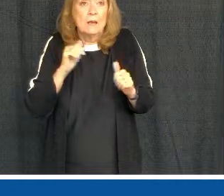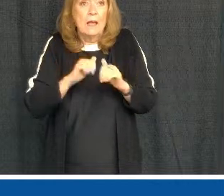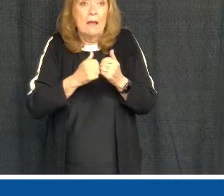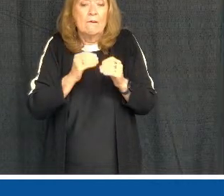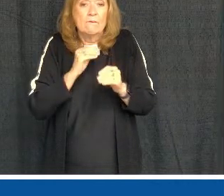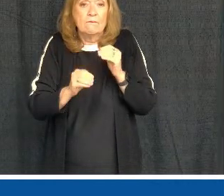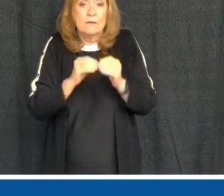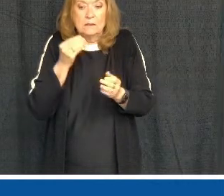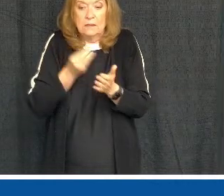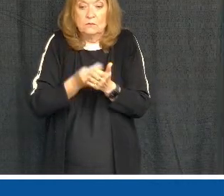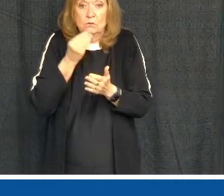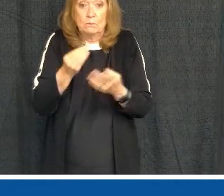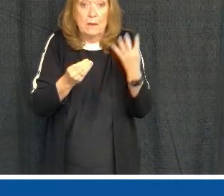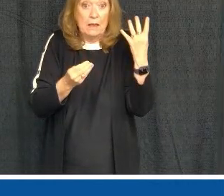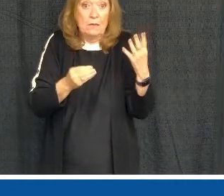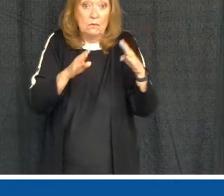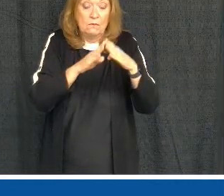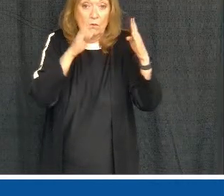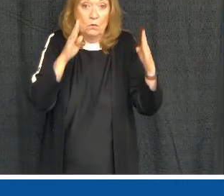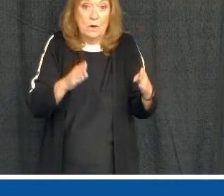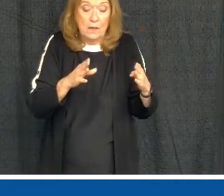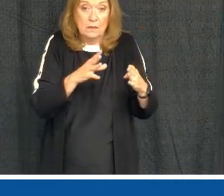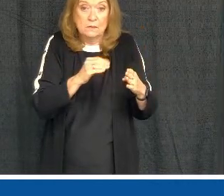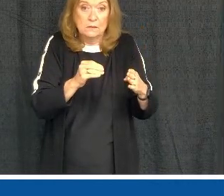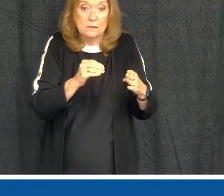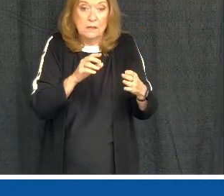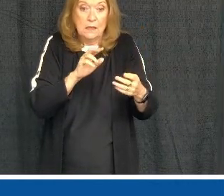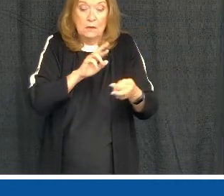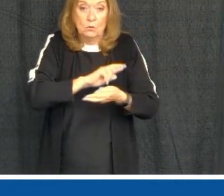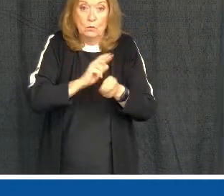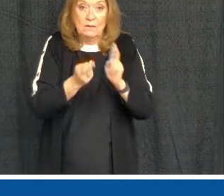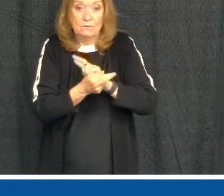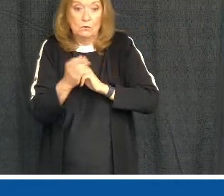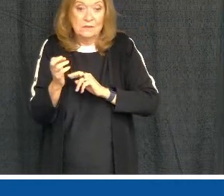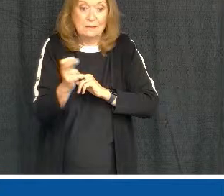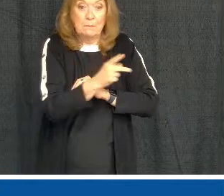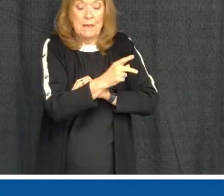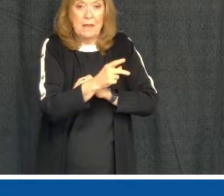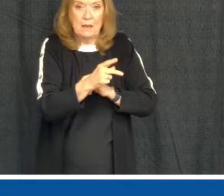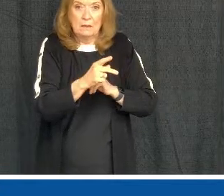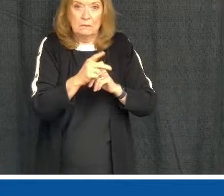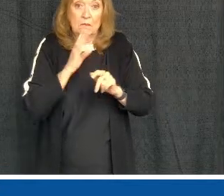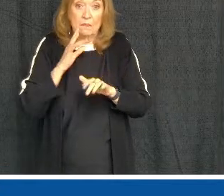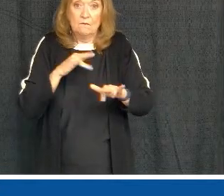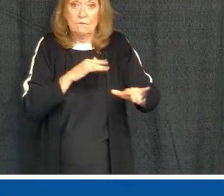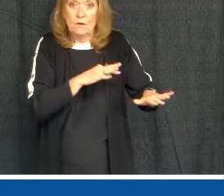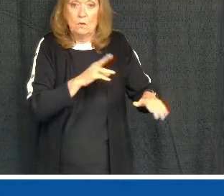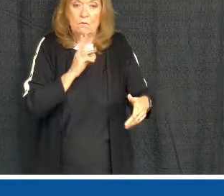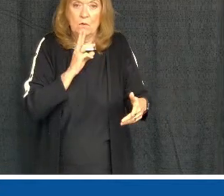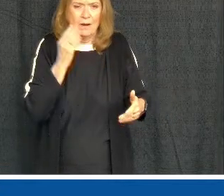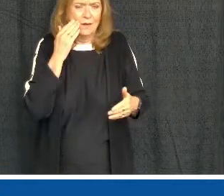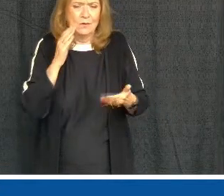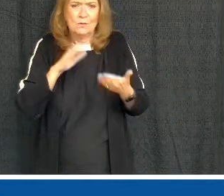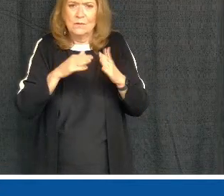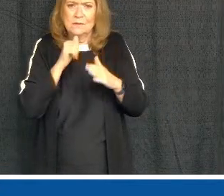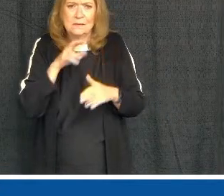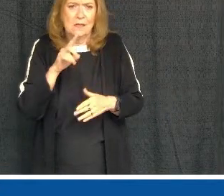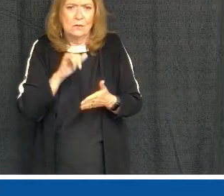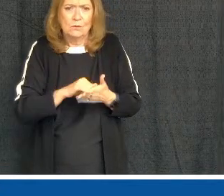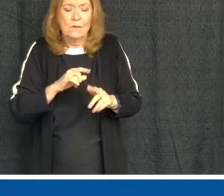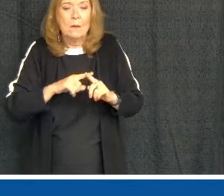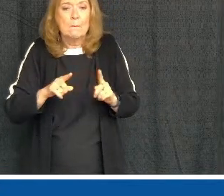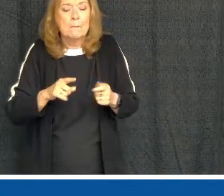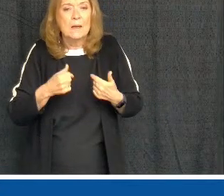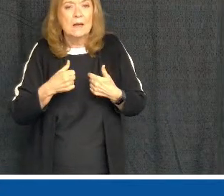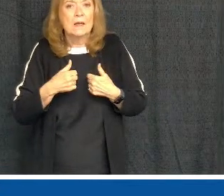buy the 4 houses and reverse it back the direction that it was at originally. I know the city's not going to do that. But I've